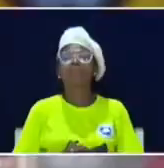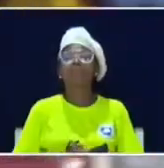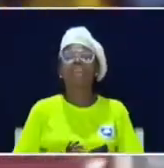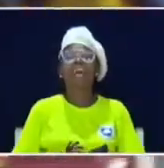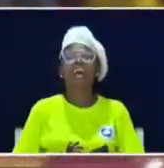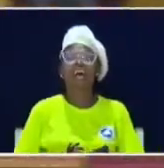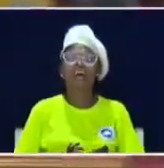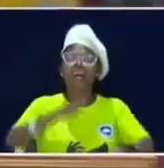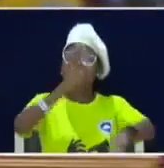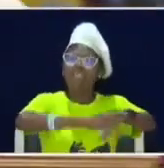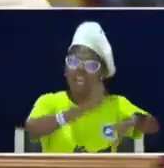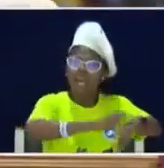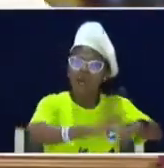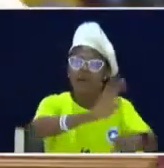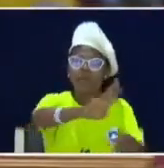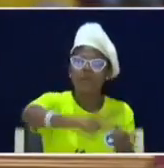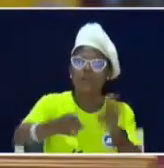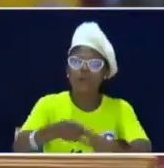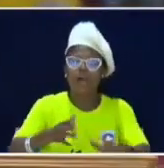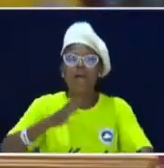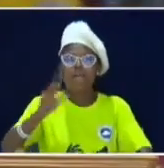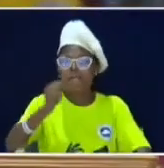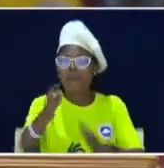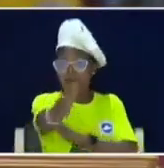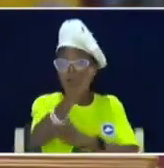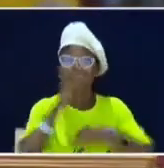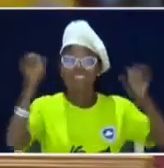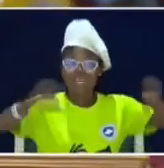Tap your neighbor and say, my God is able to carry me.